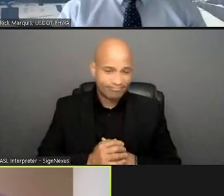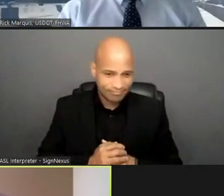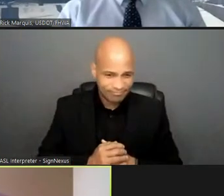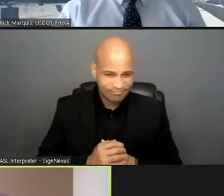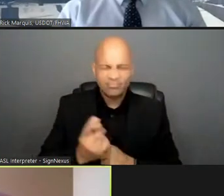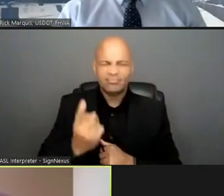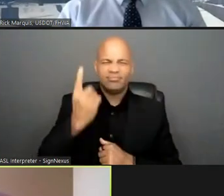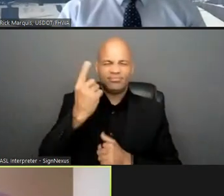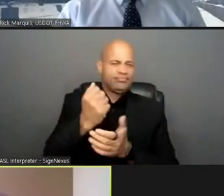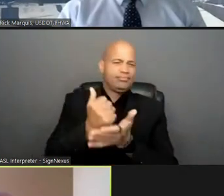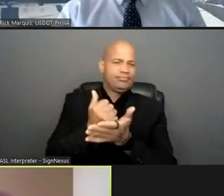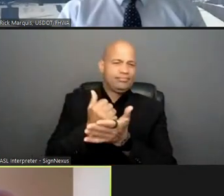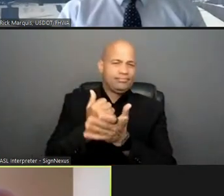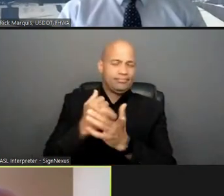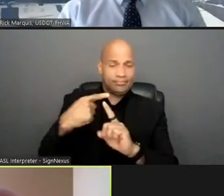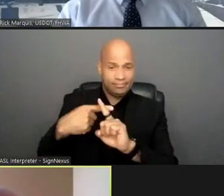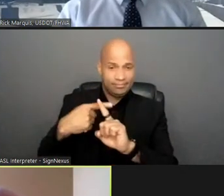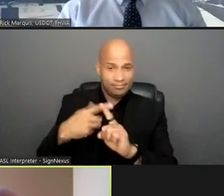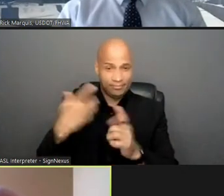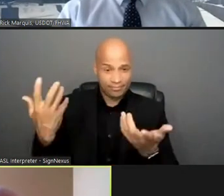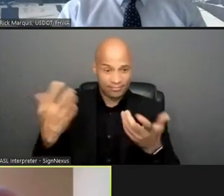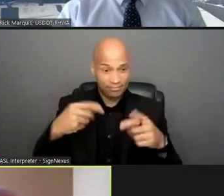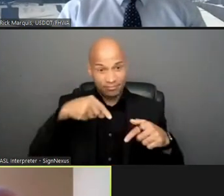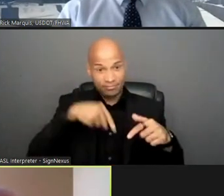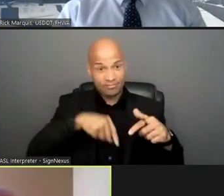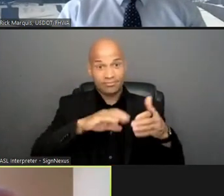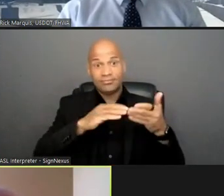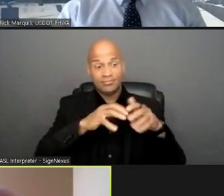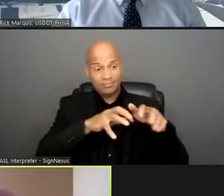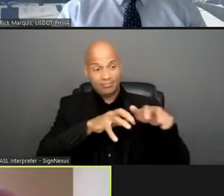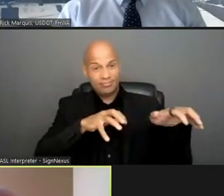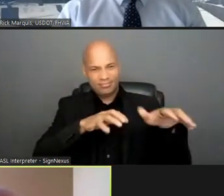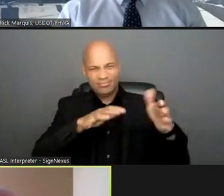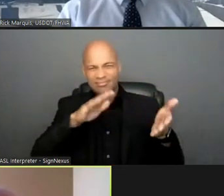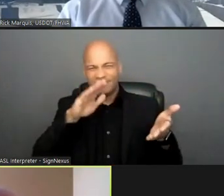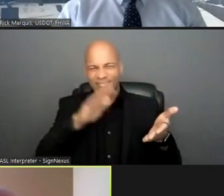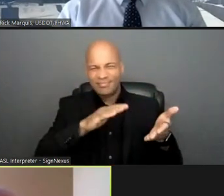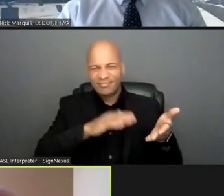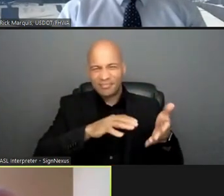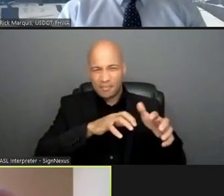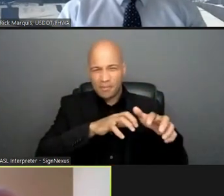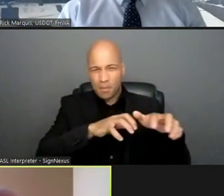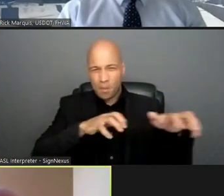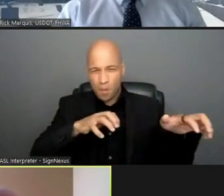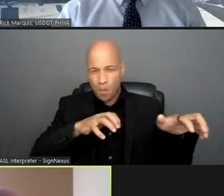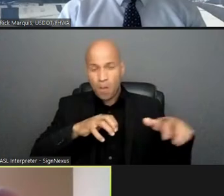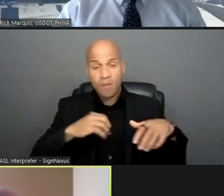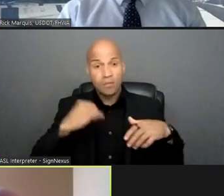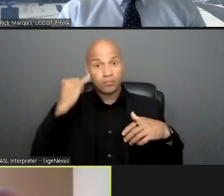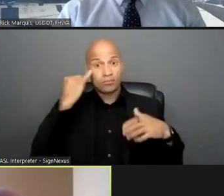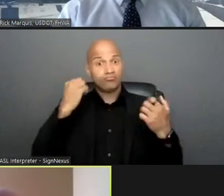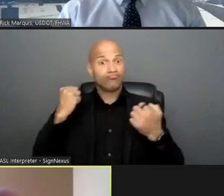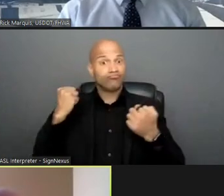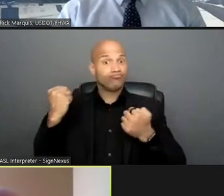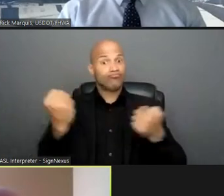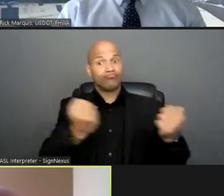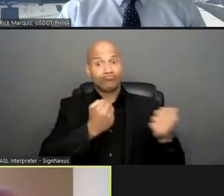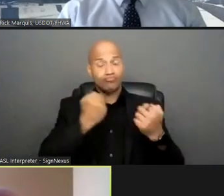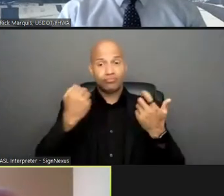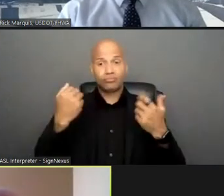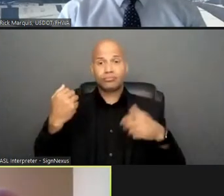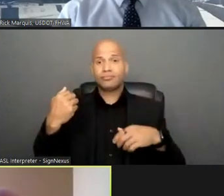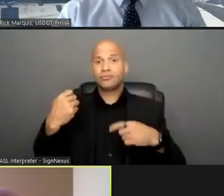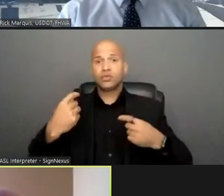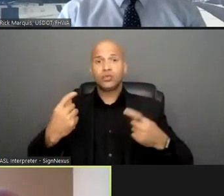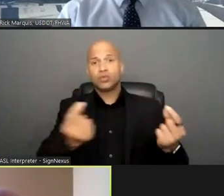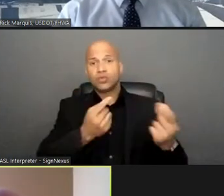I think of an uncongested Lower Manhattan will be uh if um I can drive around get my chores